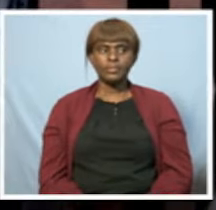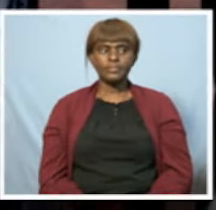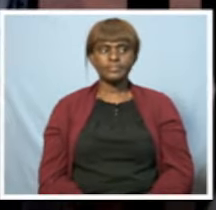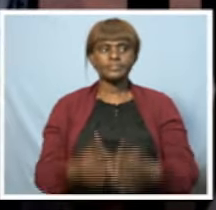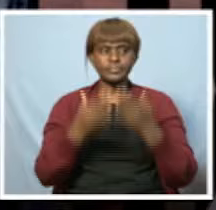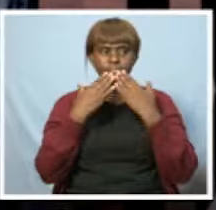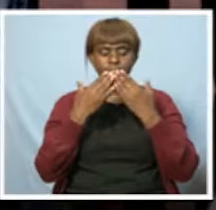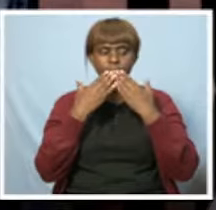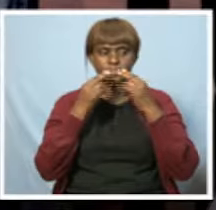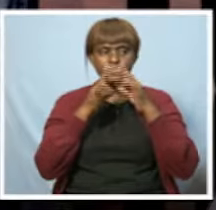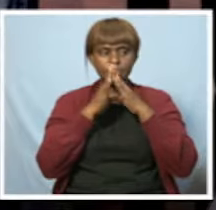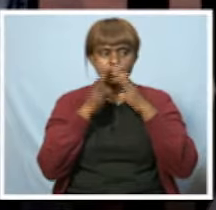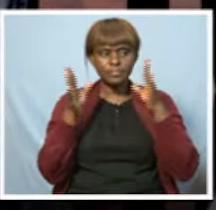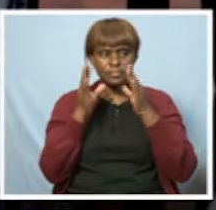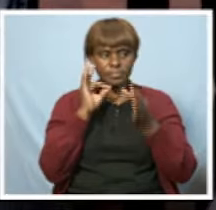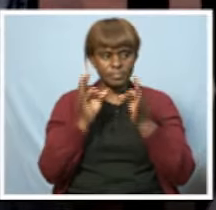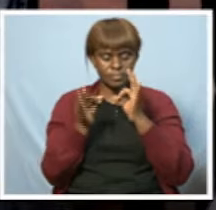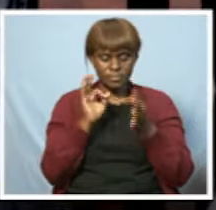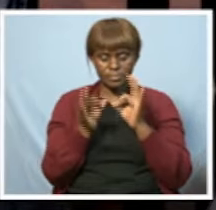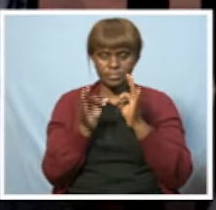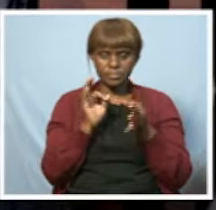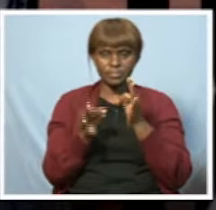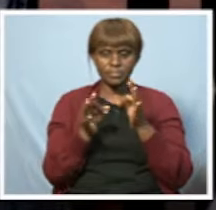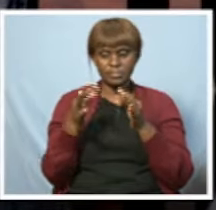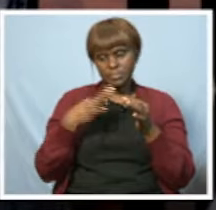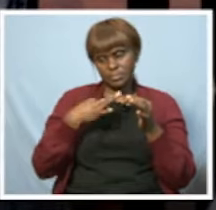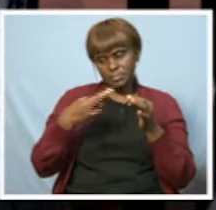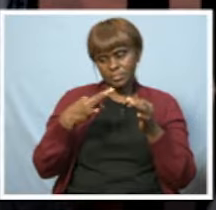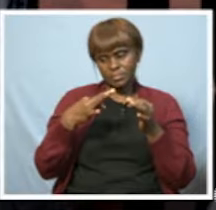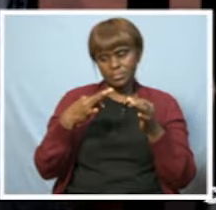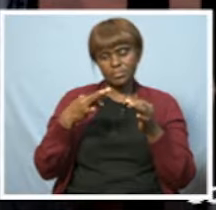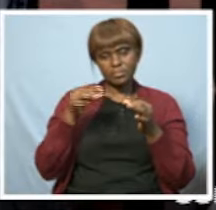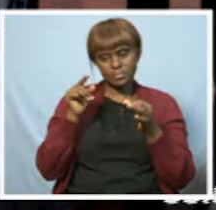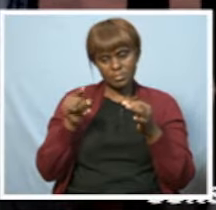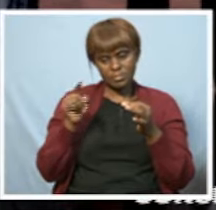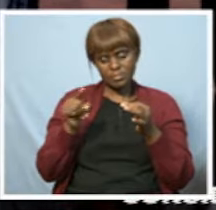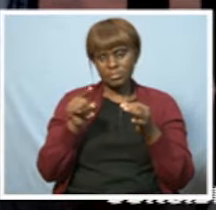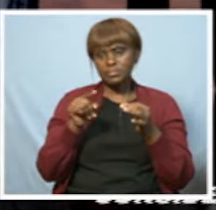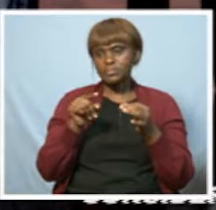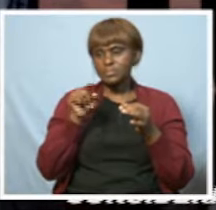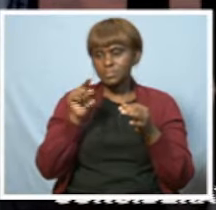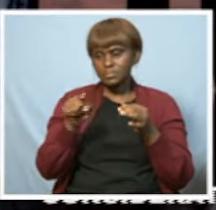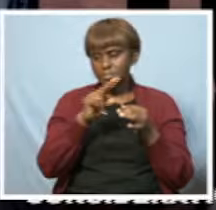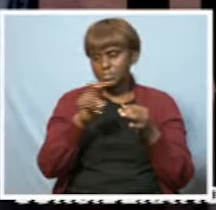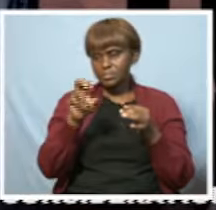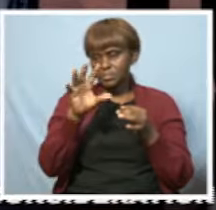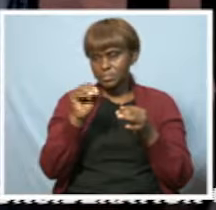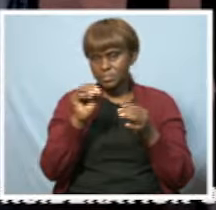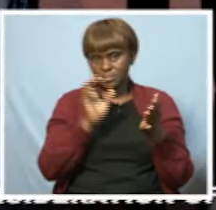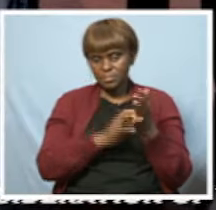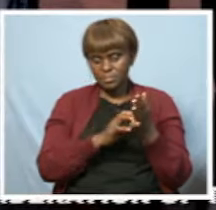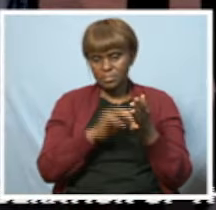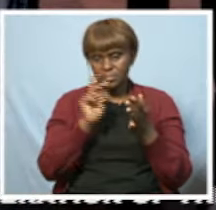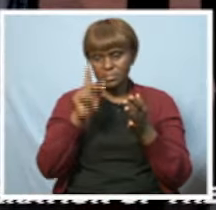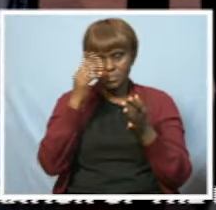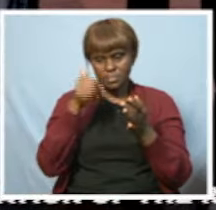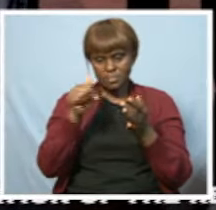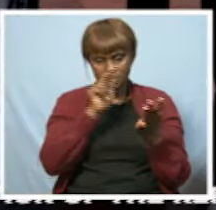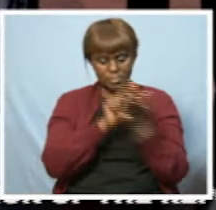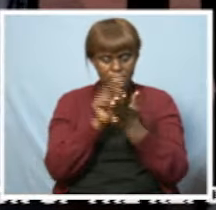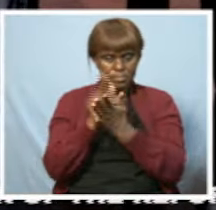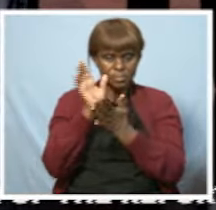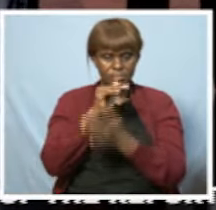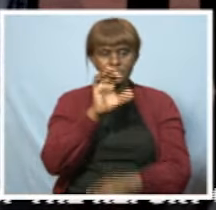Thank you very much. If the applications were beyond 250,000, why did you approve them